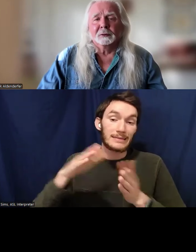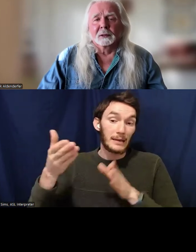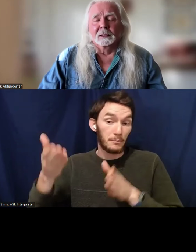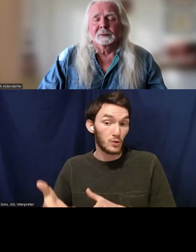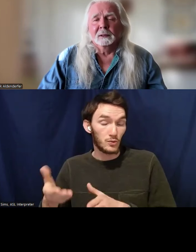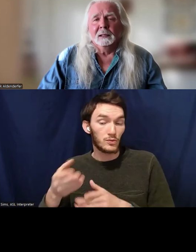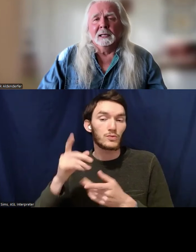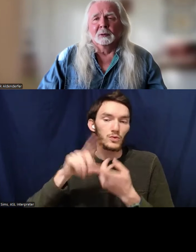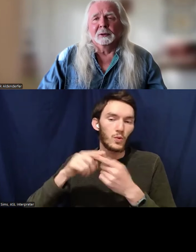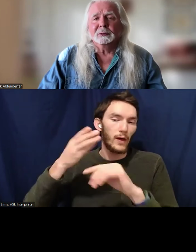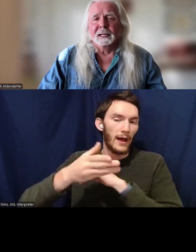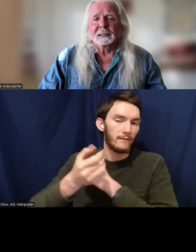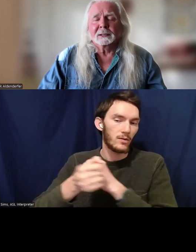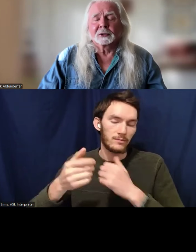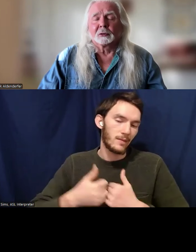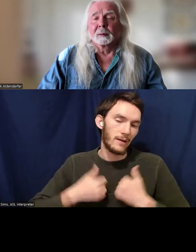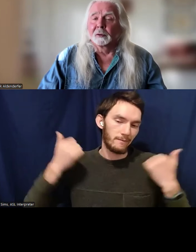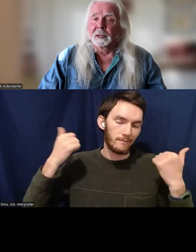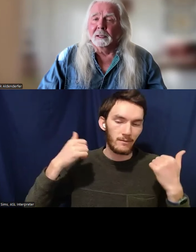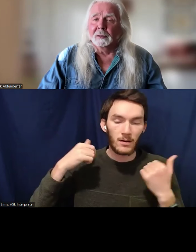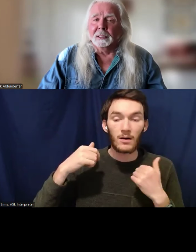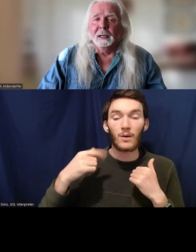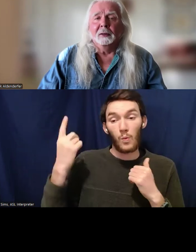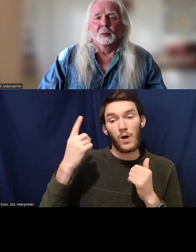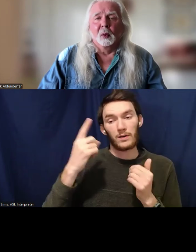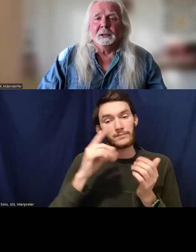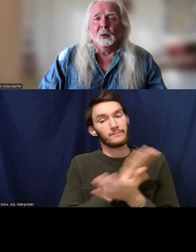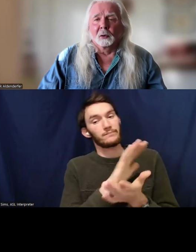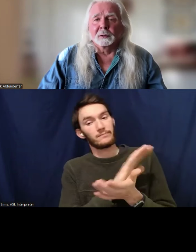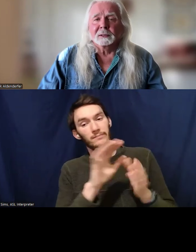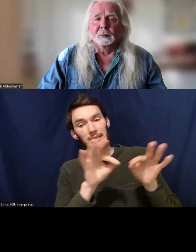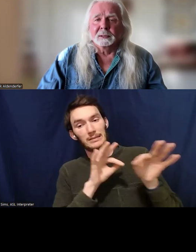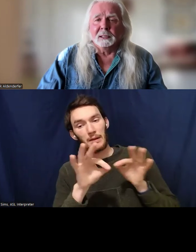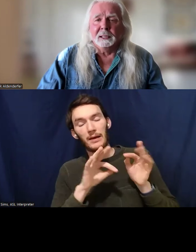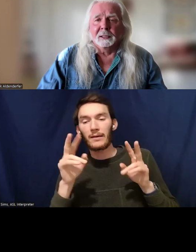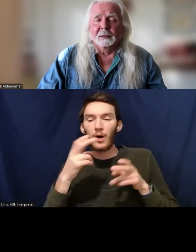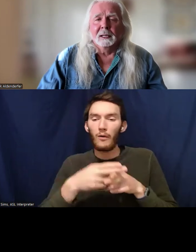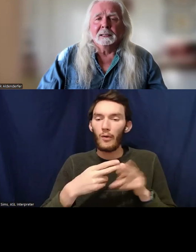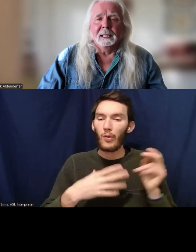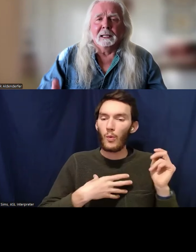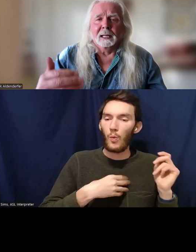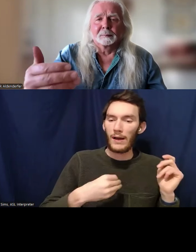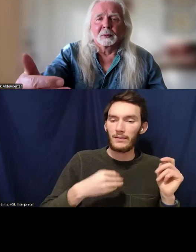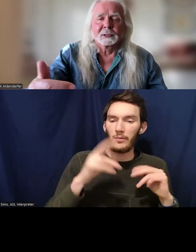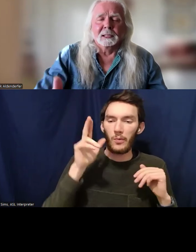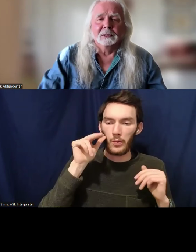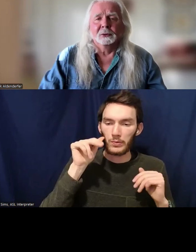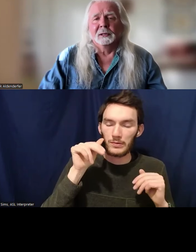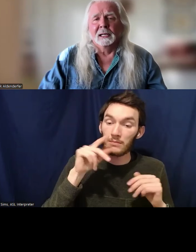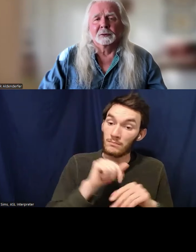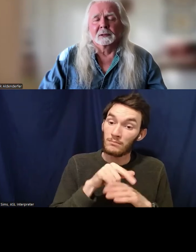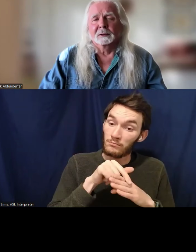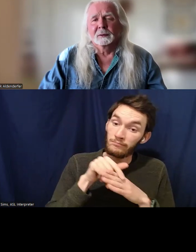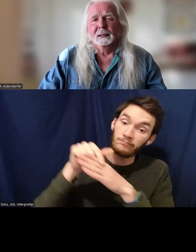the afterlife. And one of those texts described very clearly the white horse that we see here taking that person into